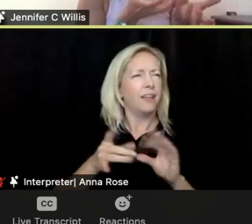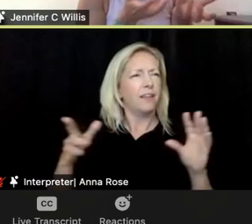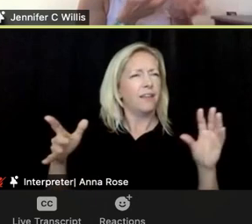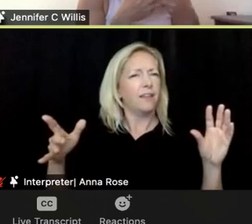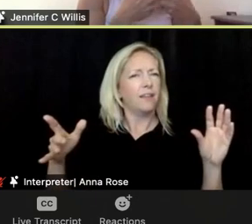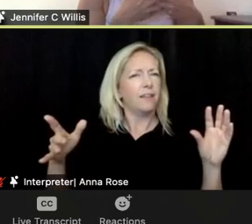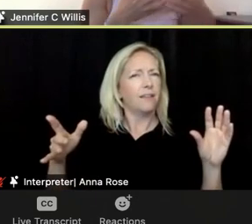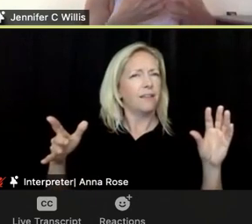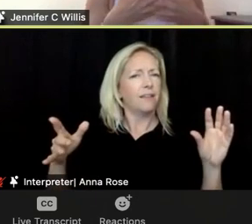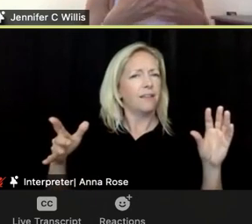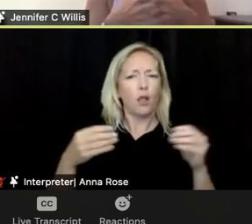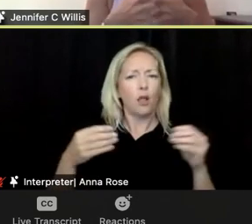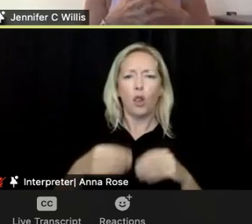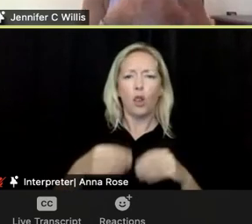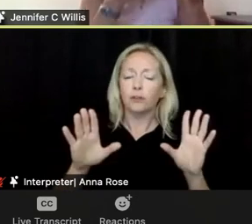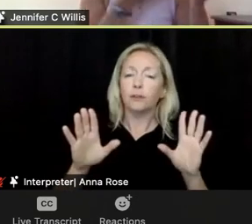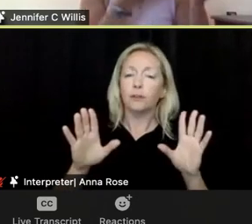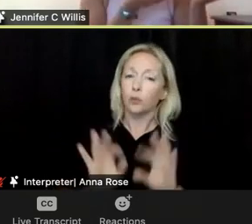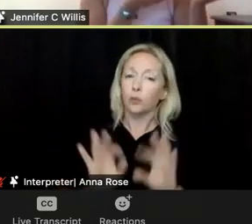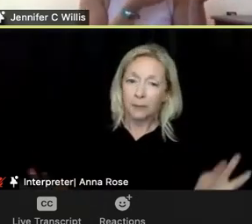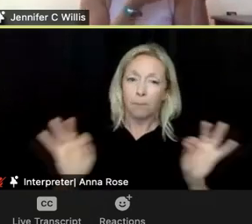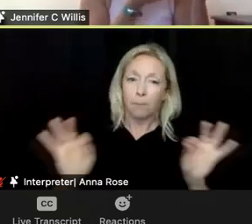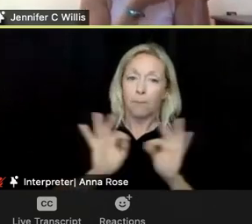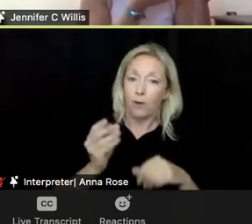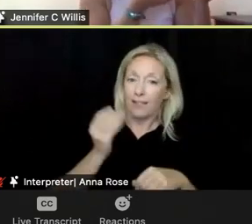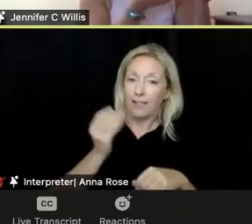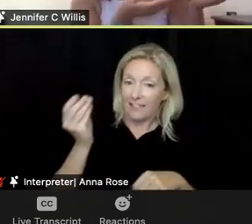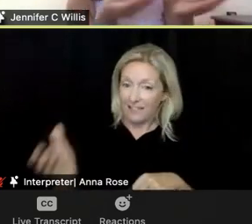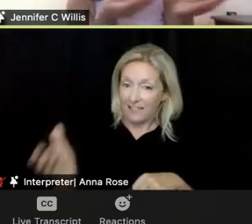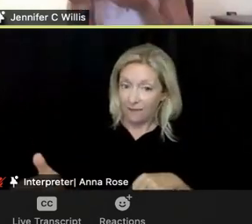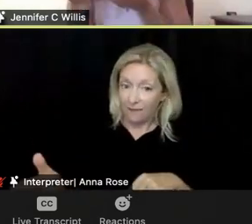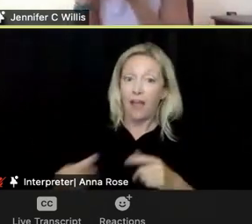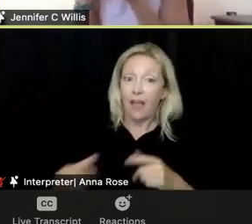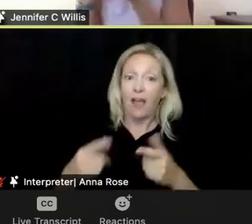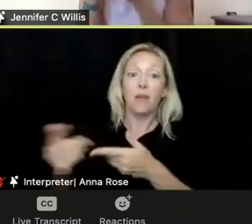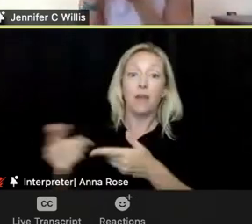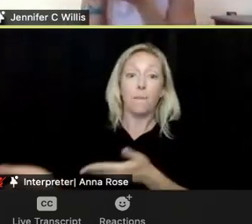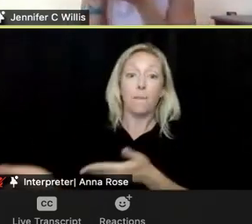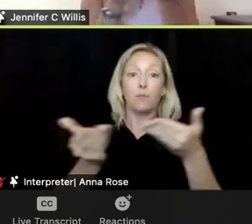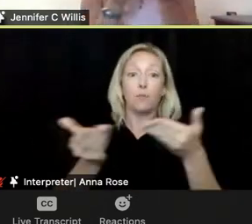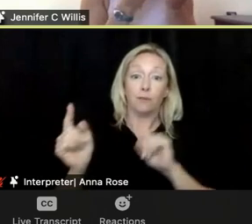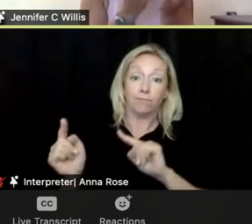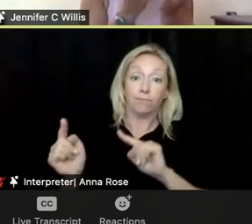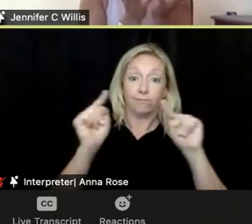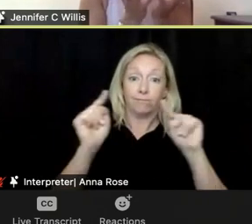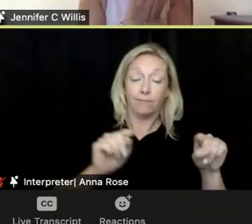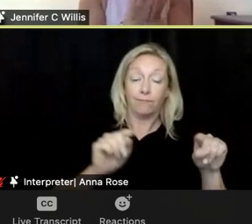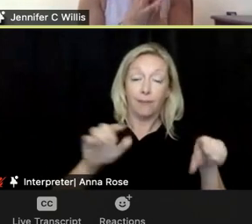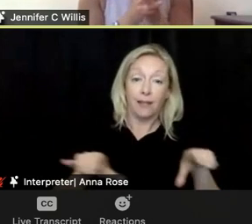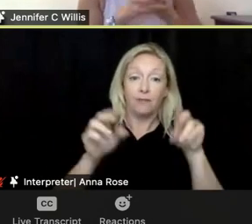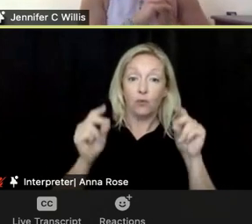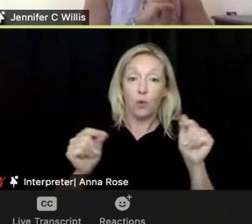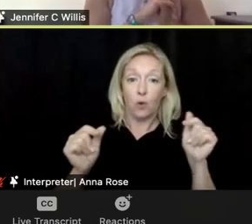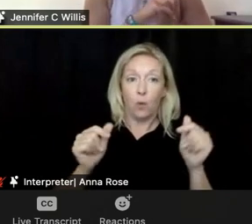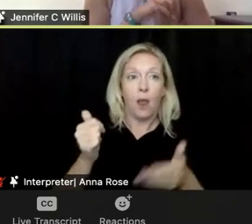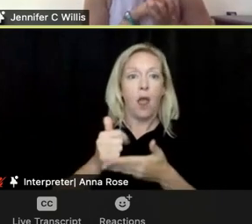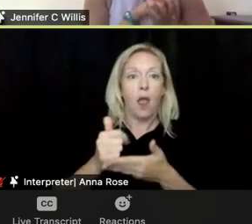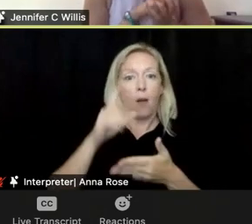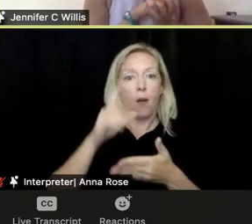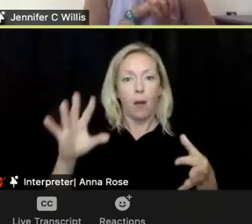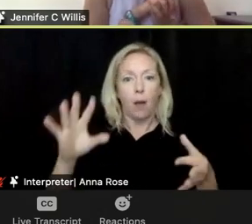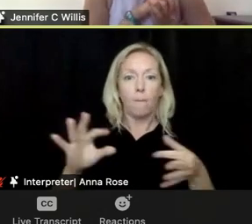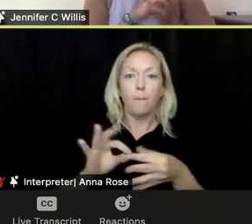is kind of lost there. So we quickly want to then take that object with us and go to that activity. And